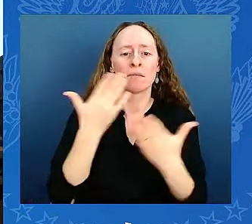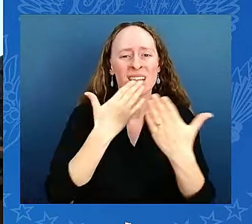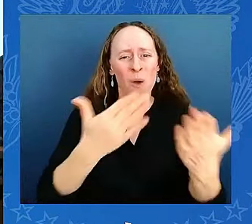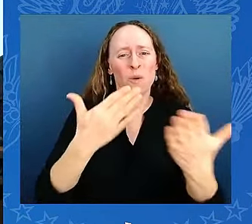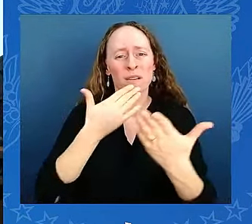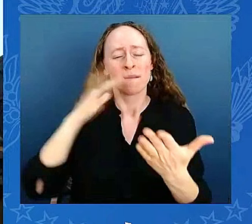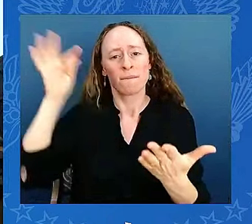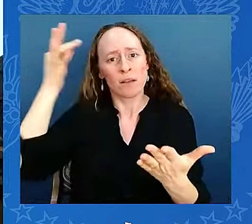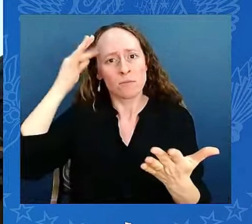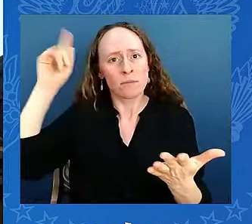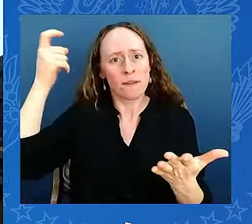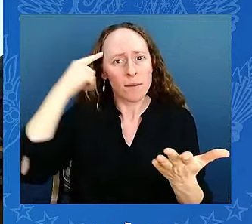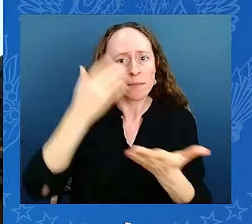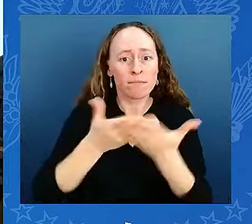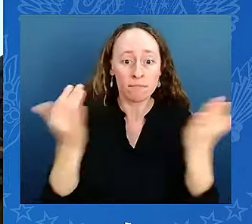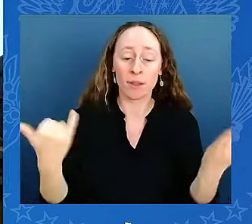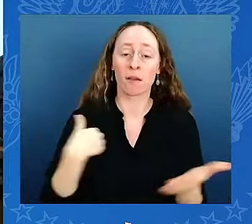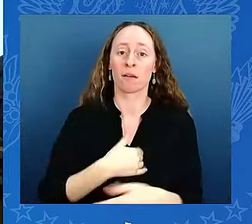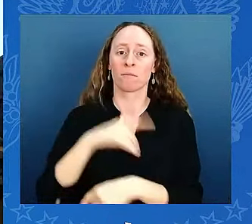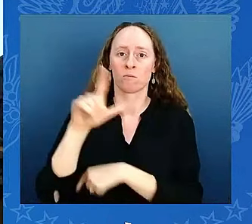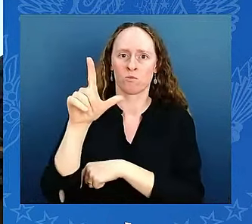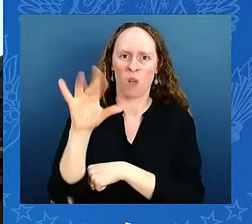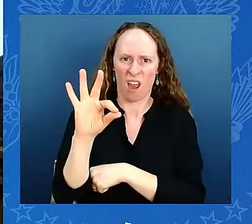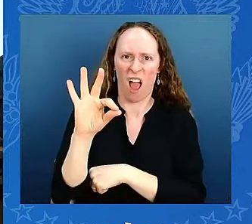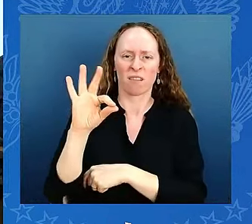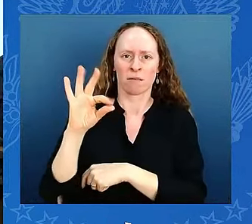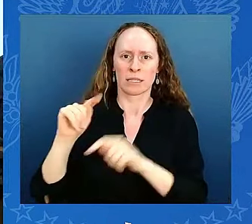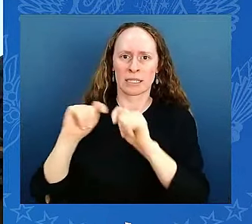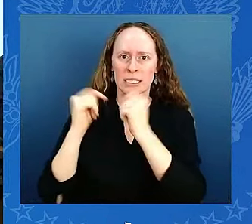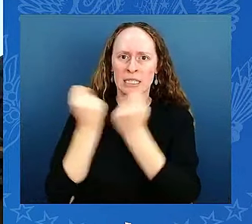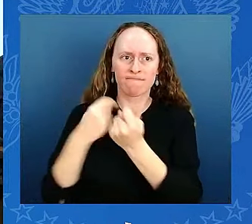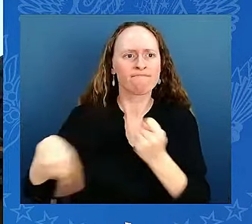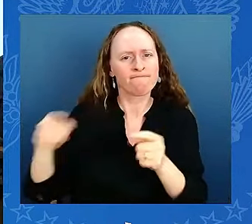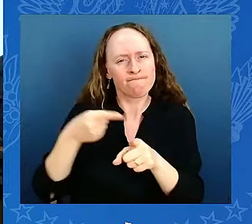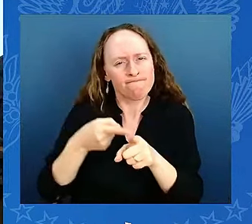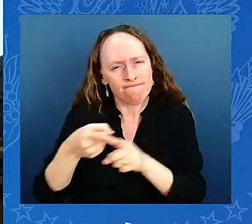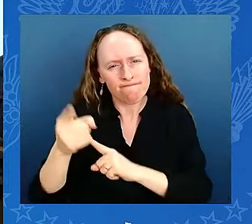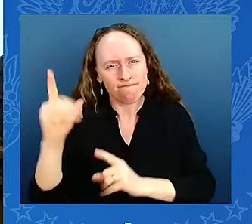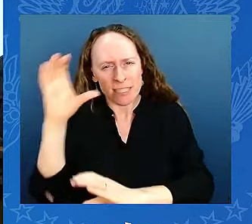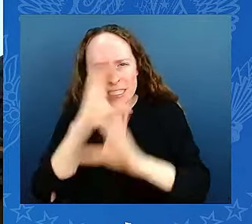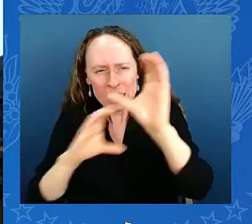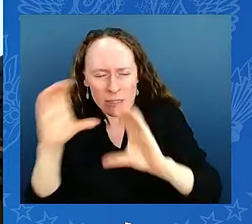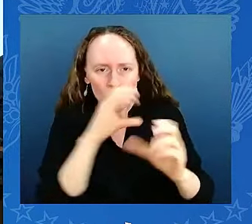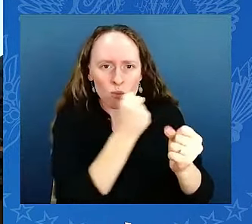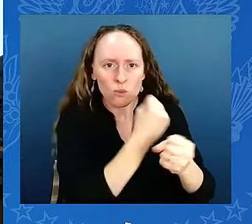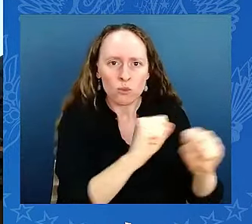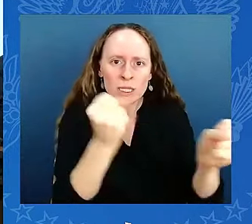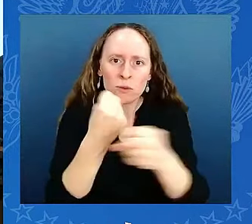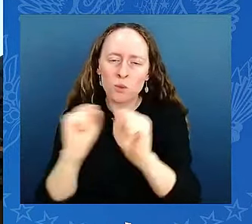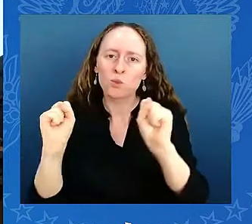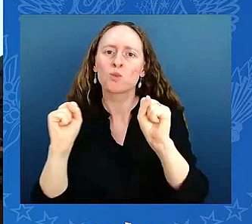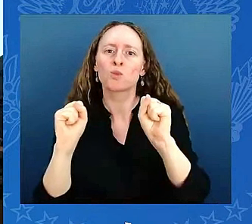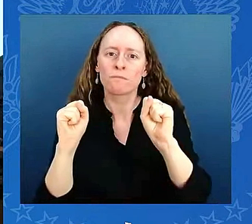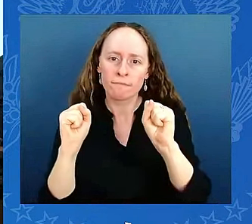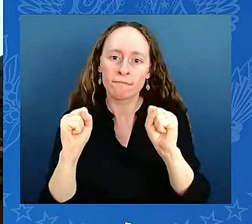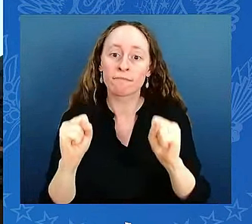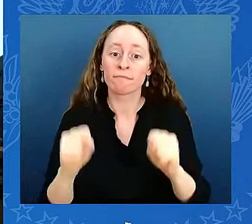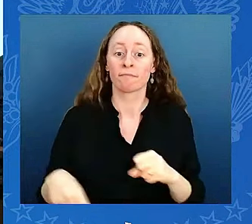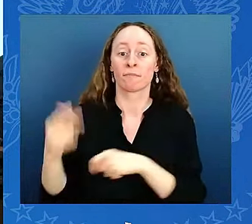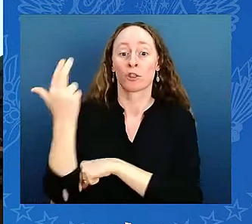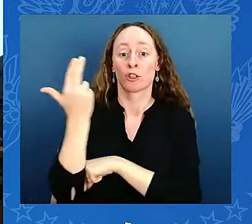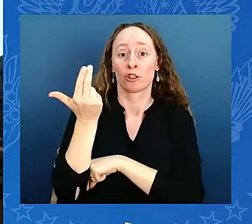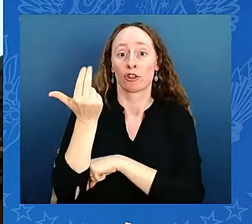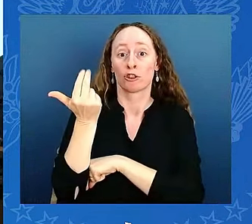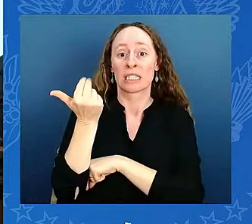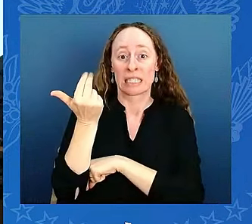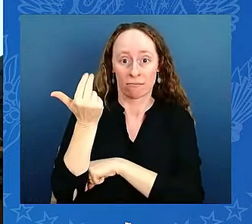rescue teams from the state of North Carolina in the area of impact, along with 13 that are continued to be deployed via our interstate